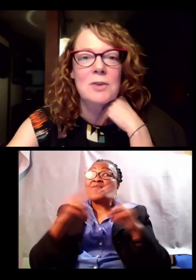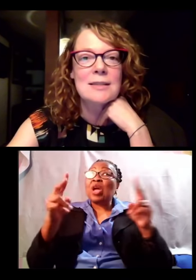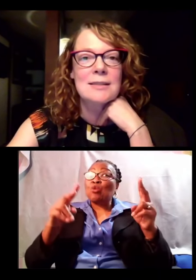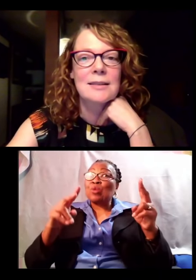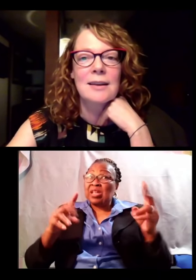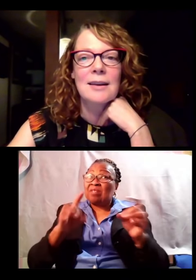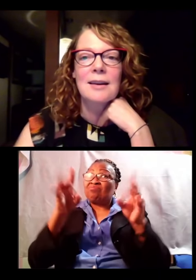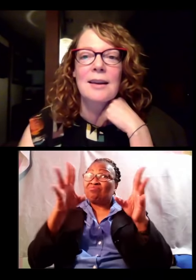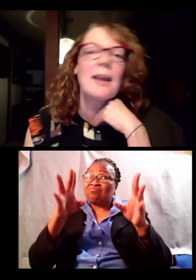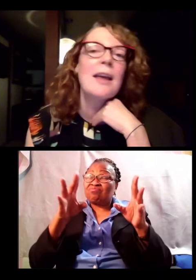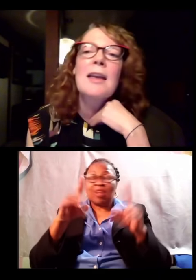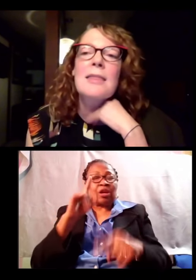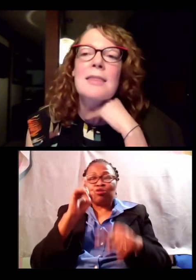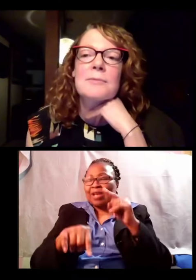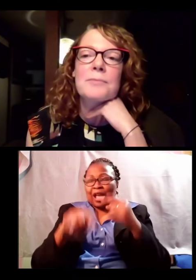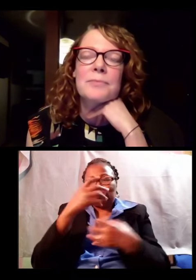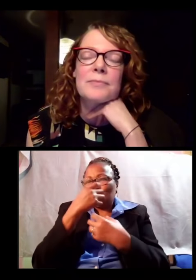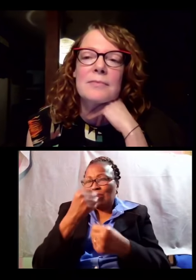to be trusted.